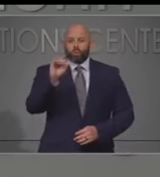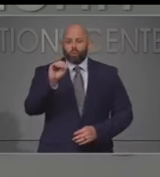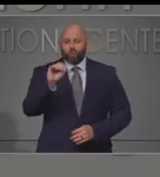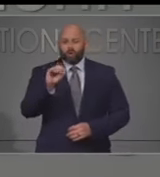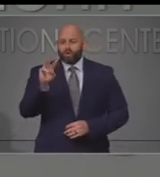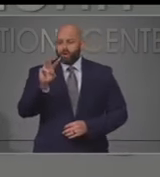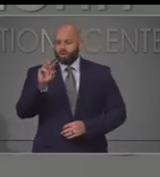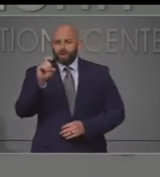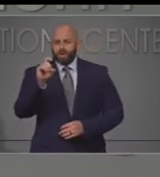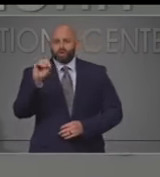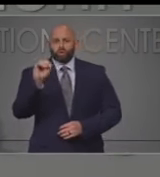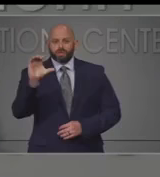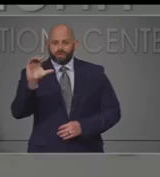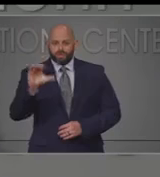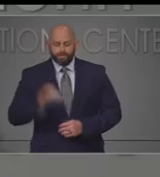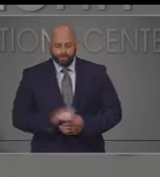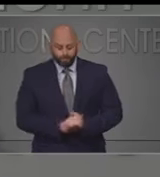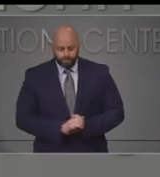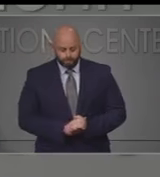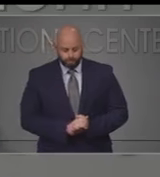WSOC.